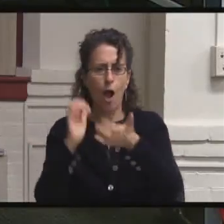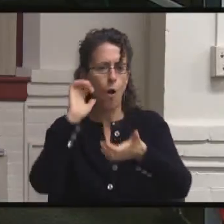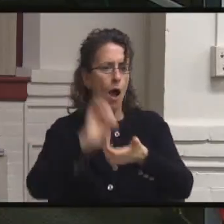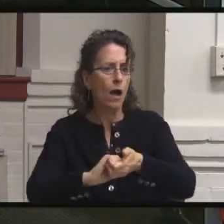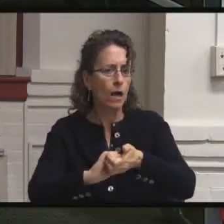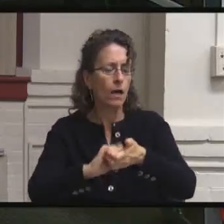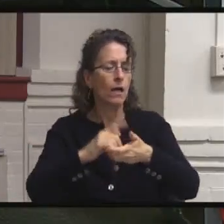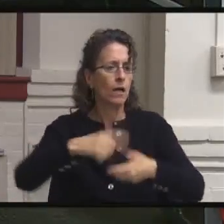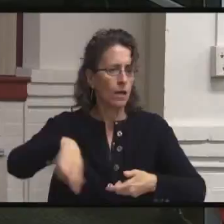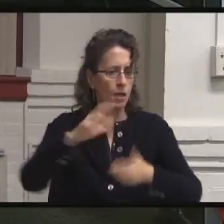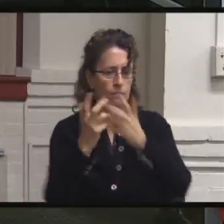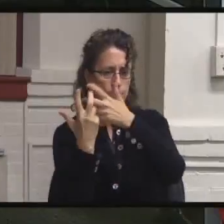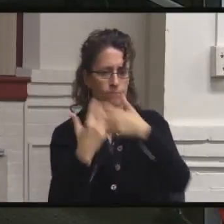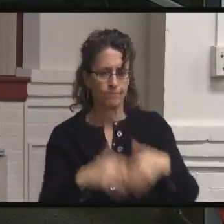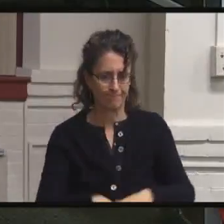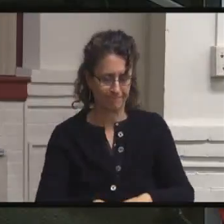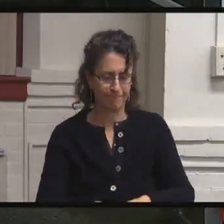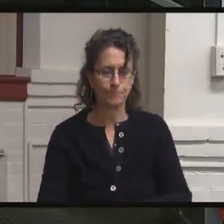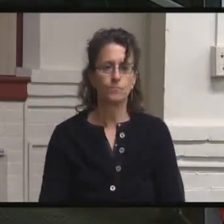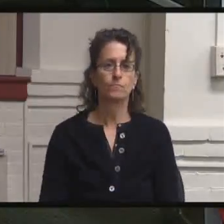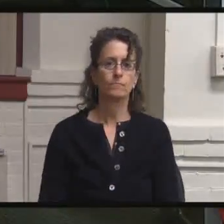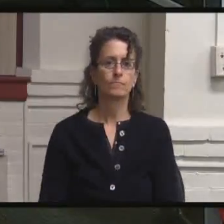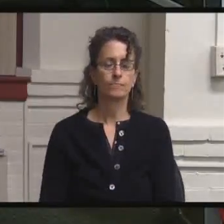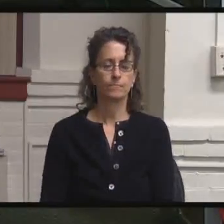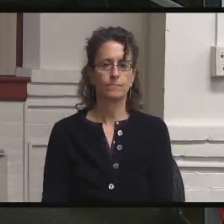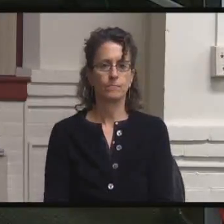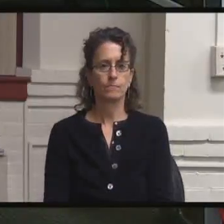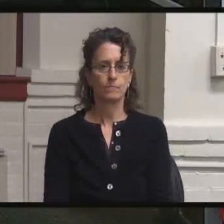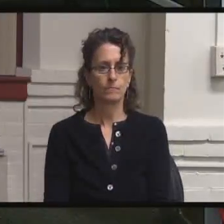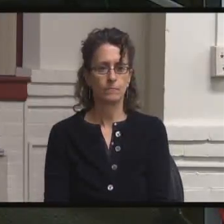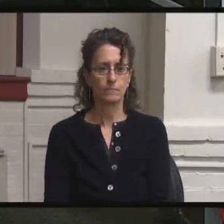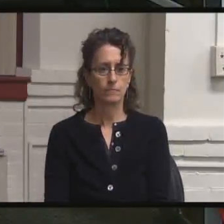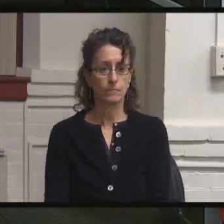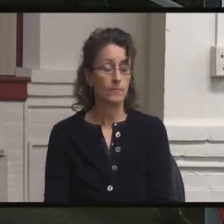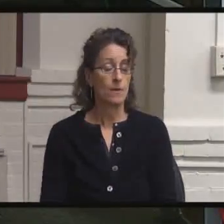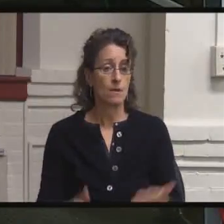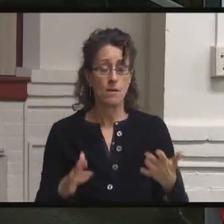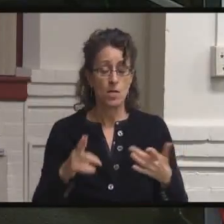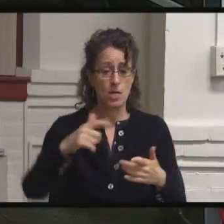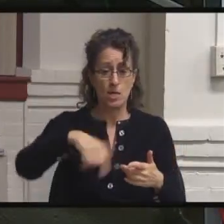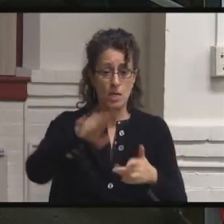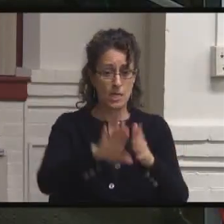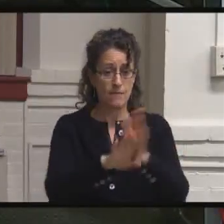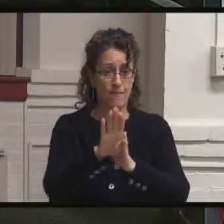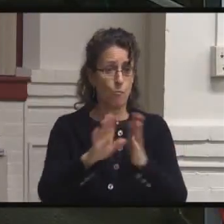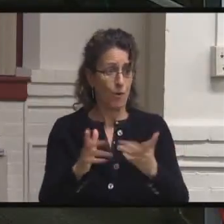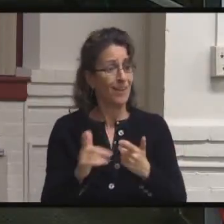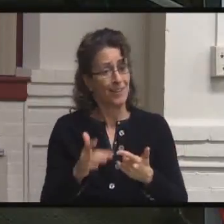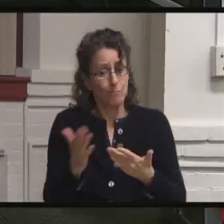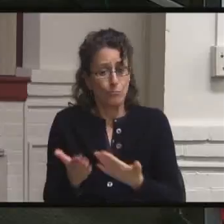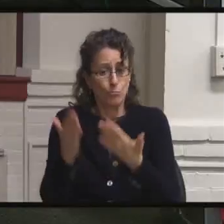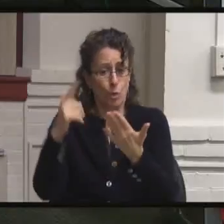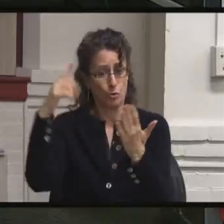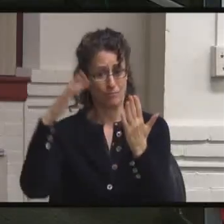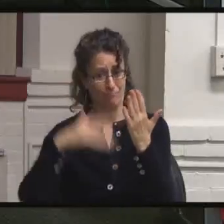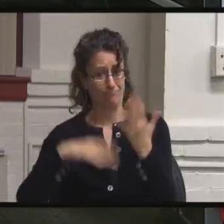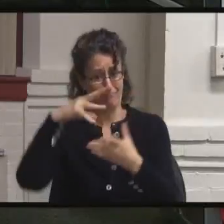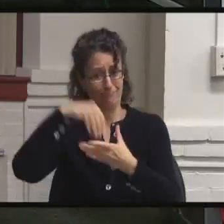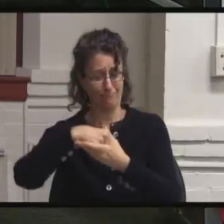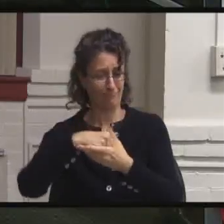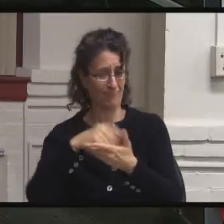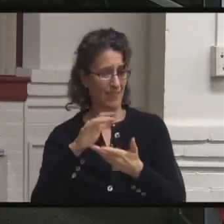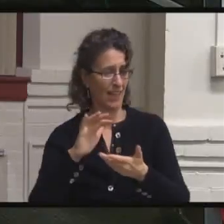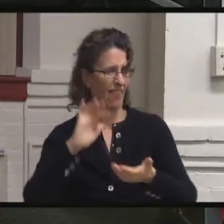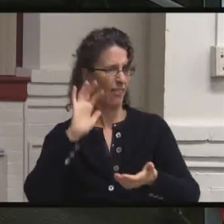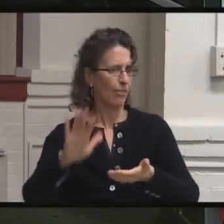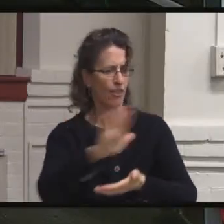same project. And I think the result of that is the proposal you have before you. A couple of